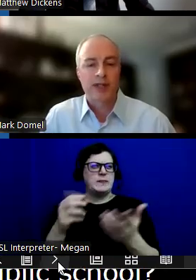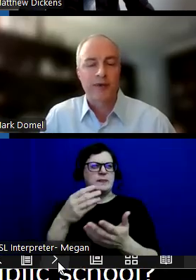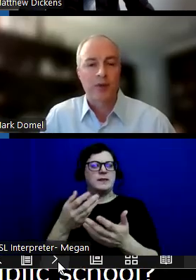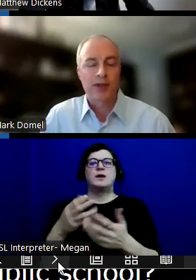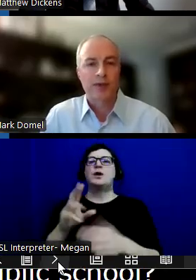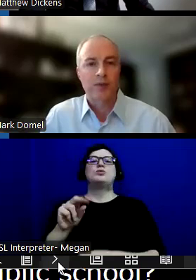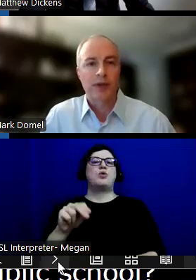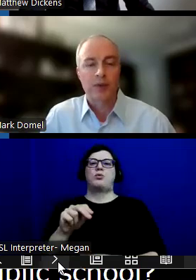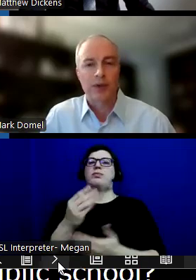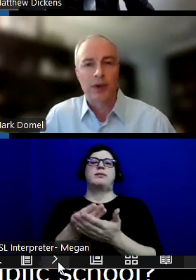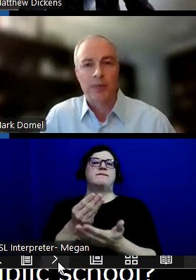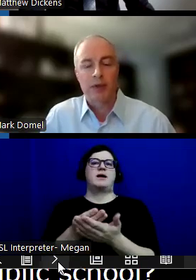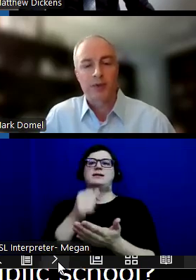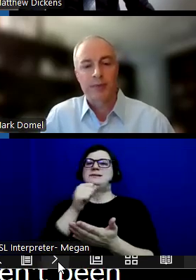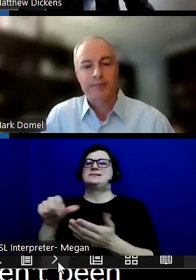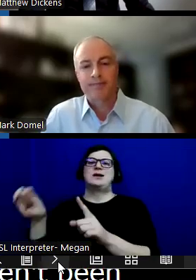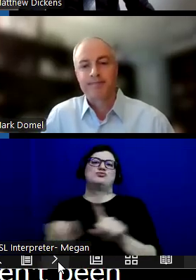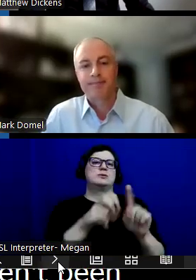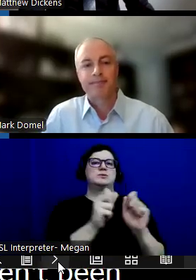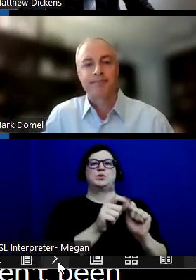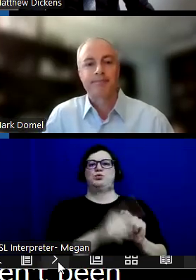not transfer with you when you go to the public school.